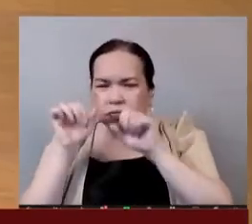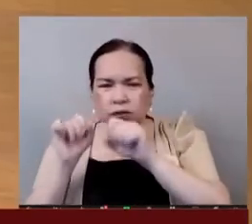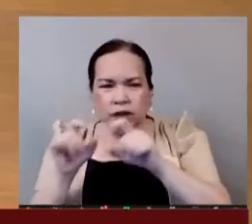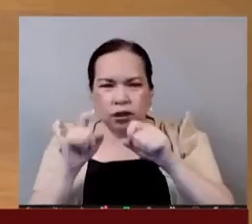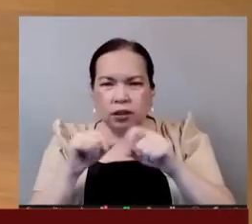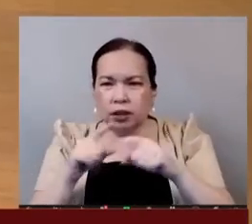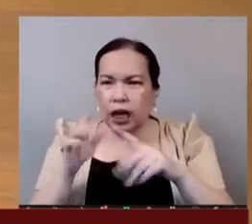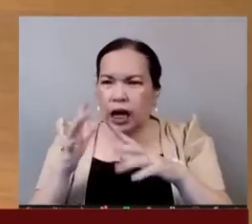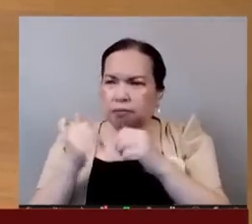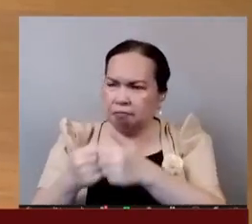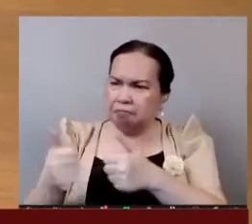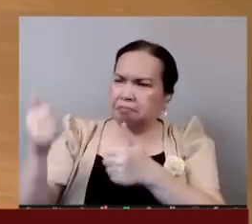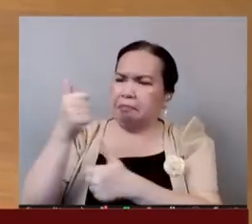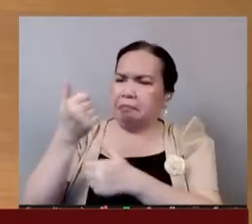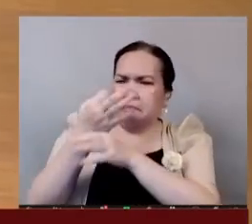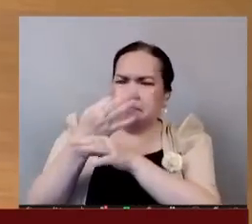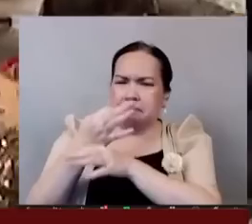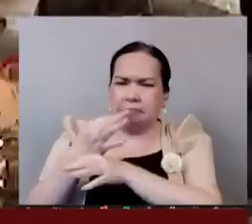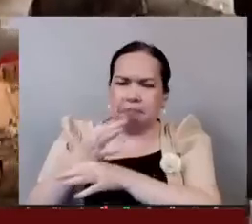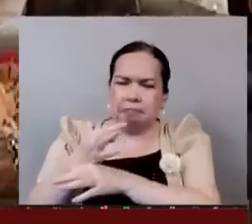activities,